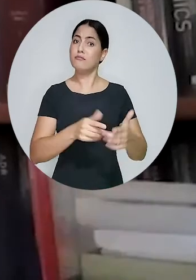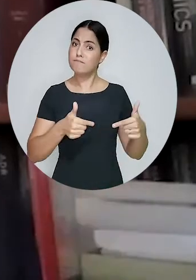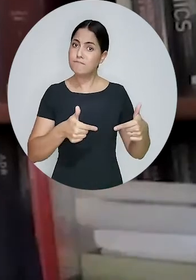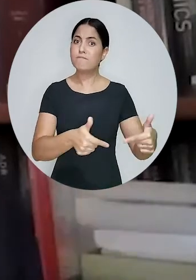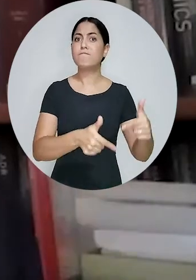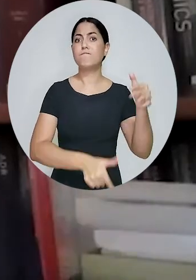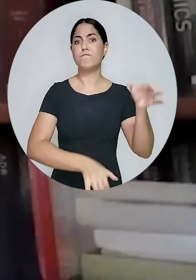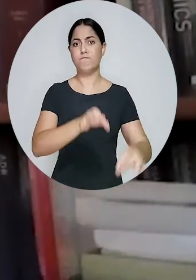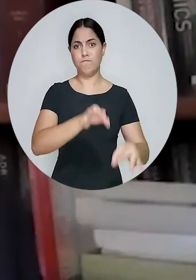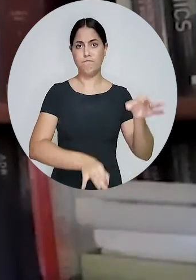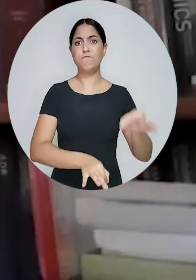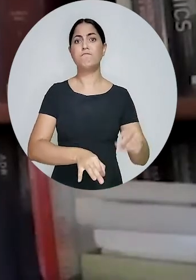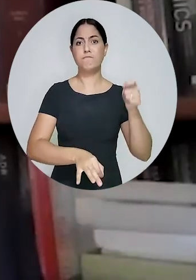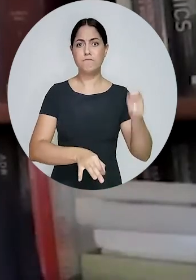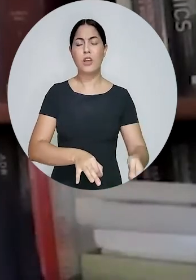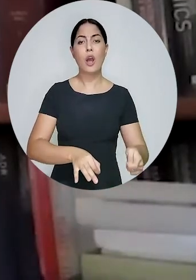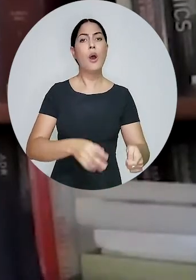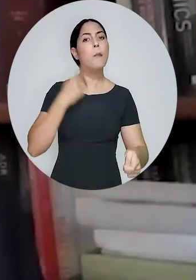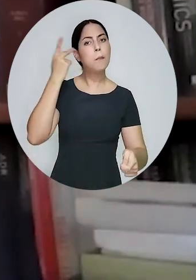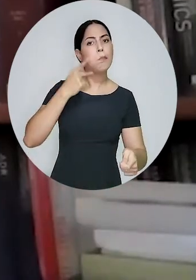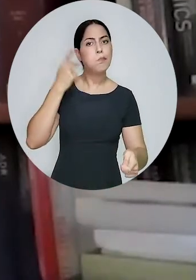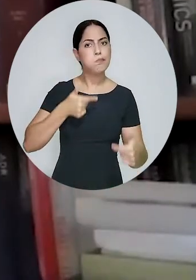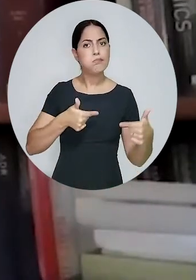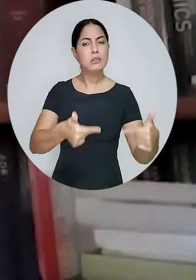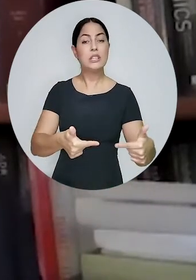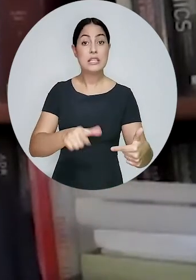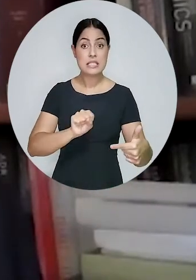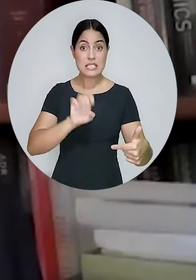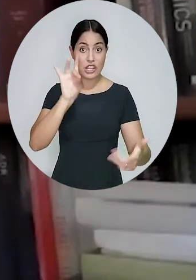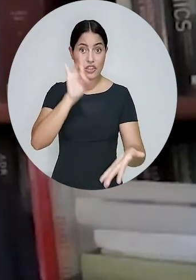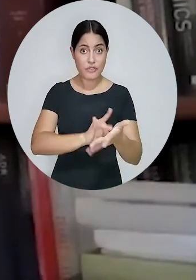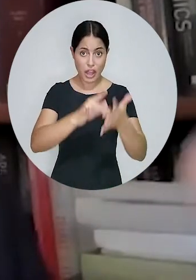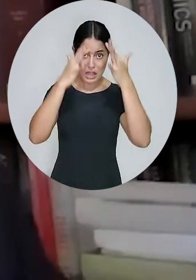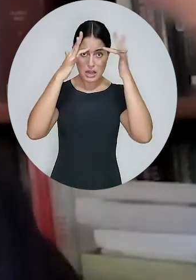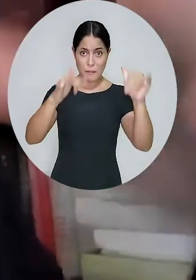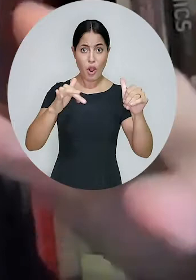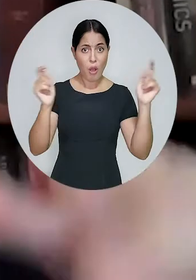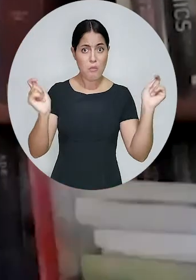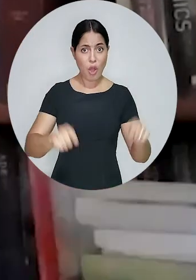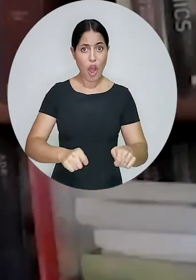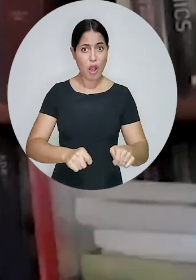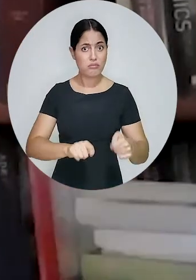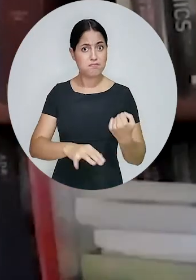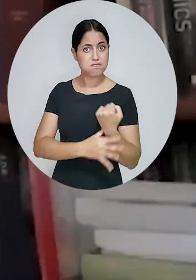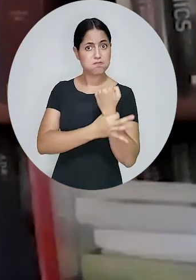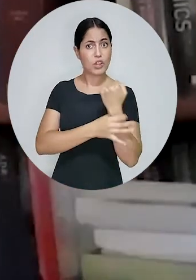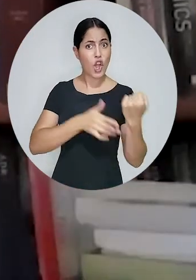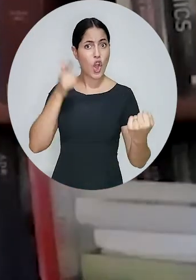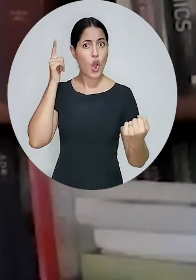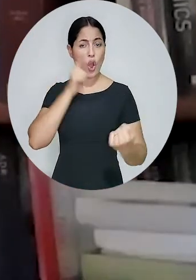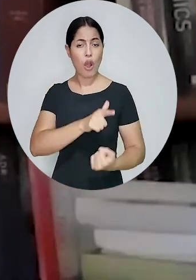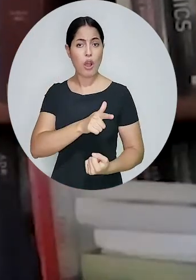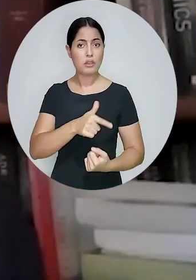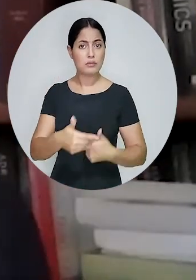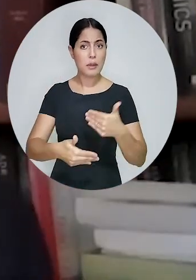fundraising. This should be a public function. And if it comes under the umbrella of the courts